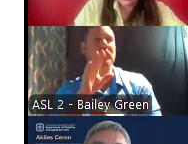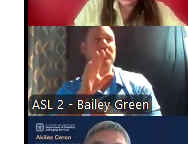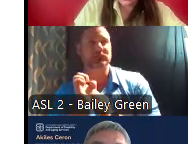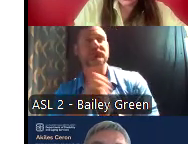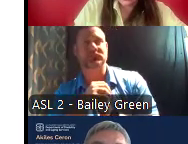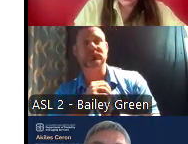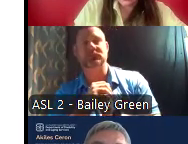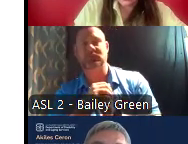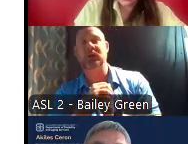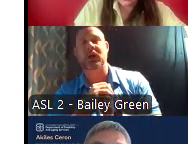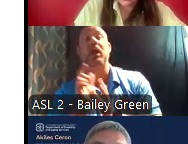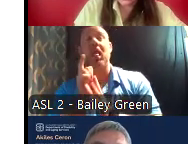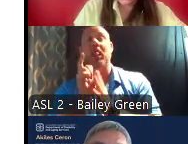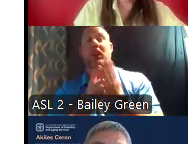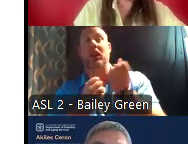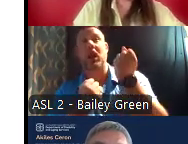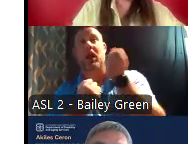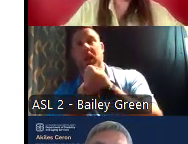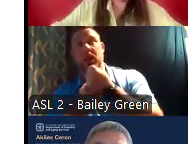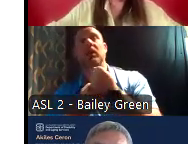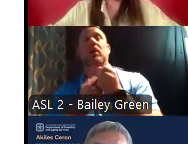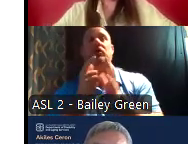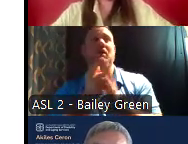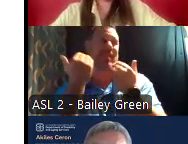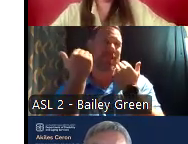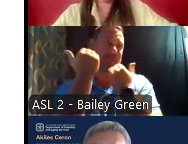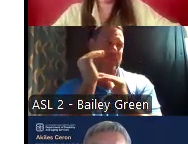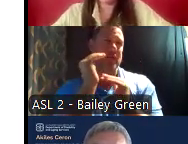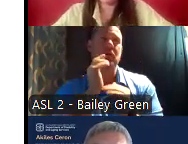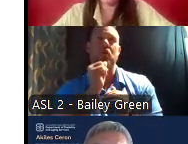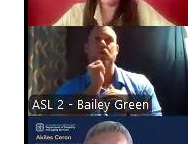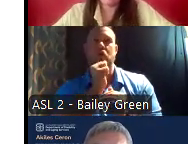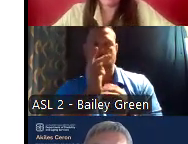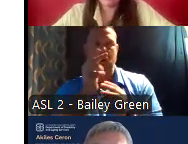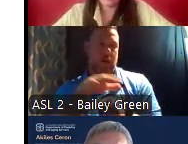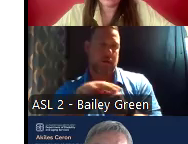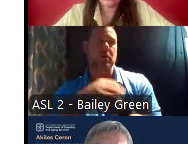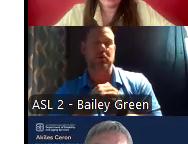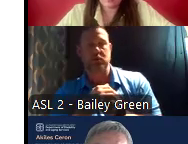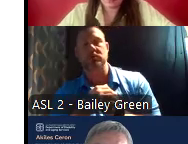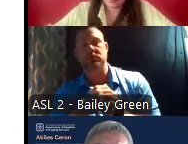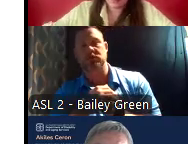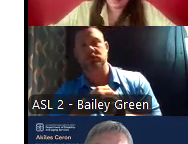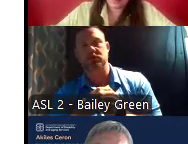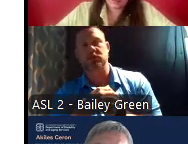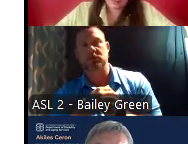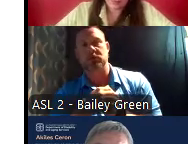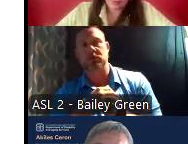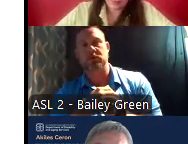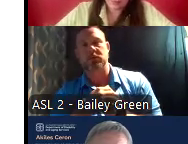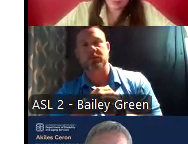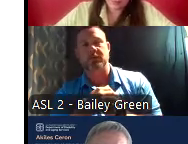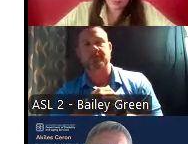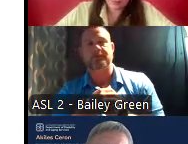and legal aid attorneys are limited also in rural areas of the state. This also includes